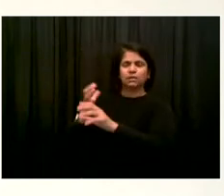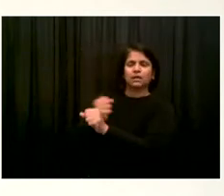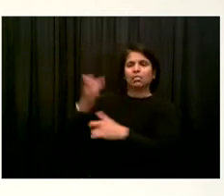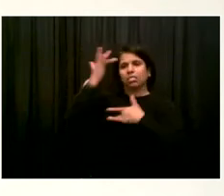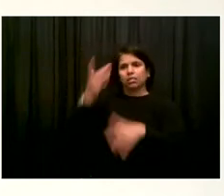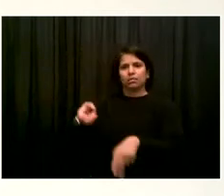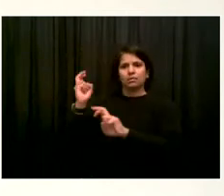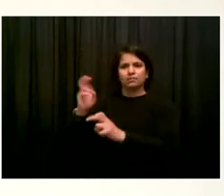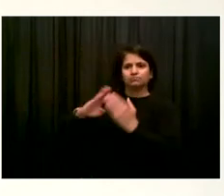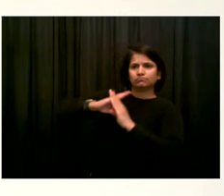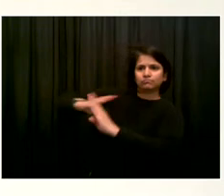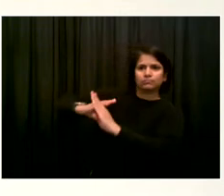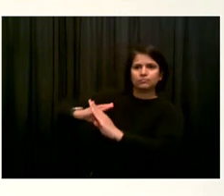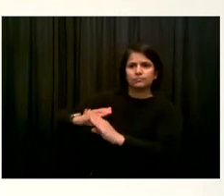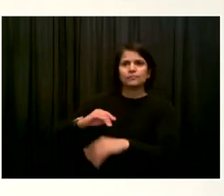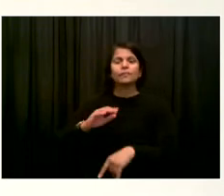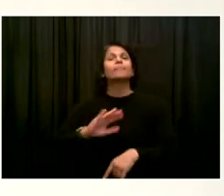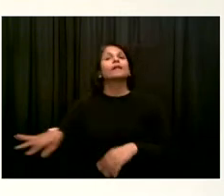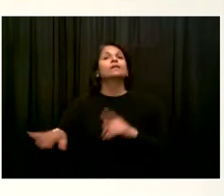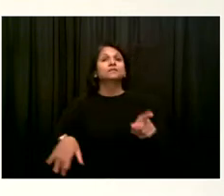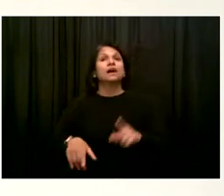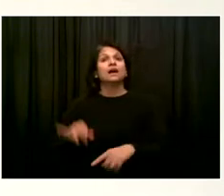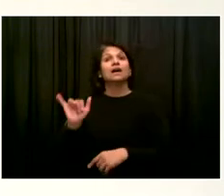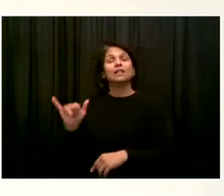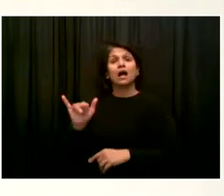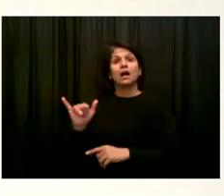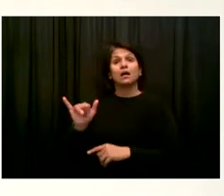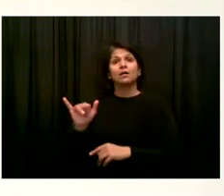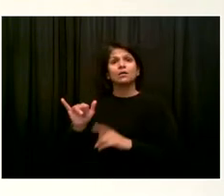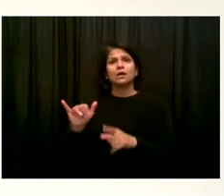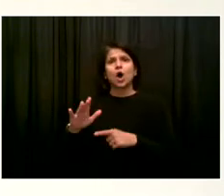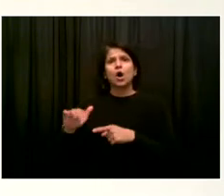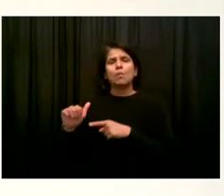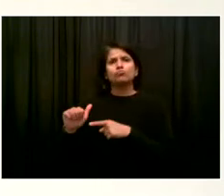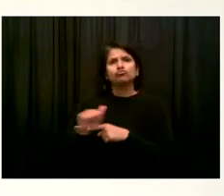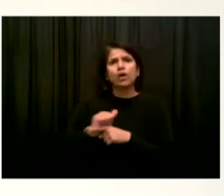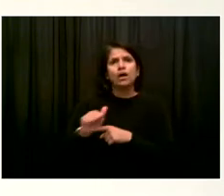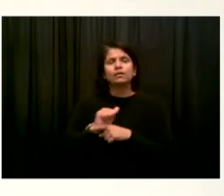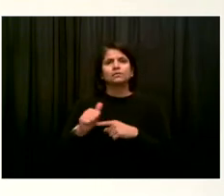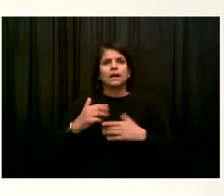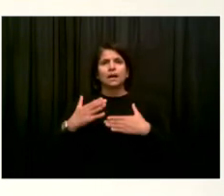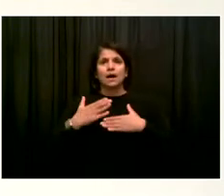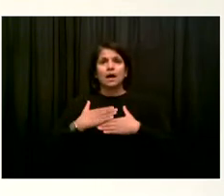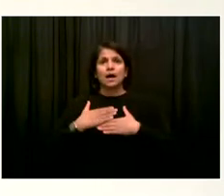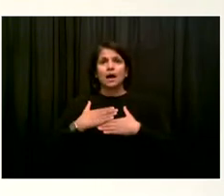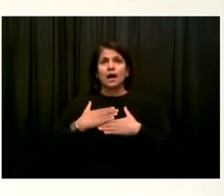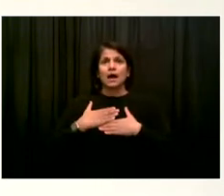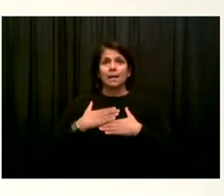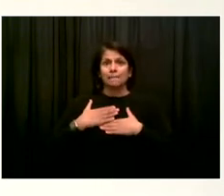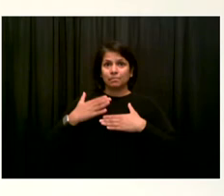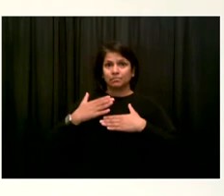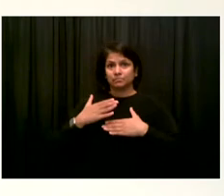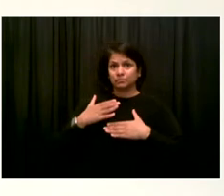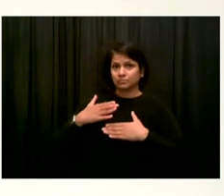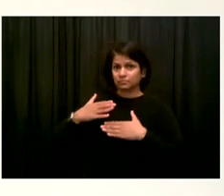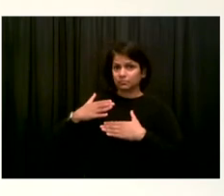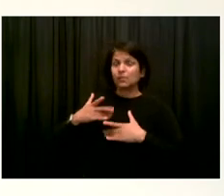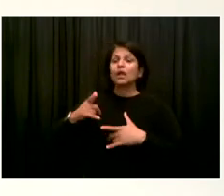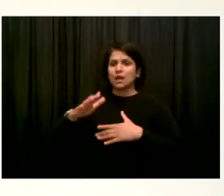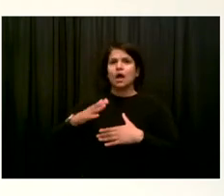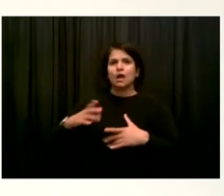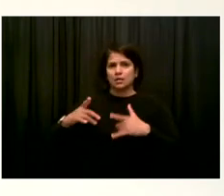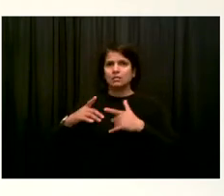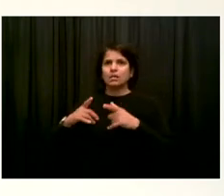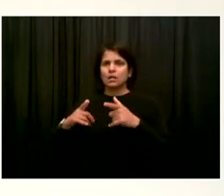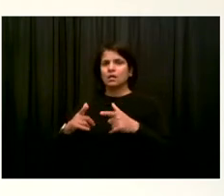is train your child's body on what the virus would be like when they're exposed to it so that their body knows how to fight it off. And with